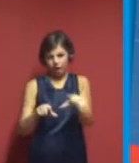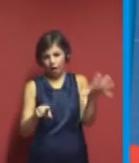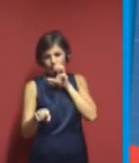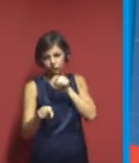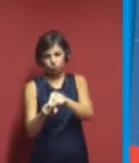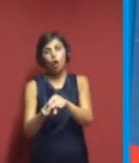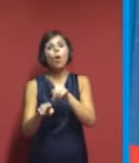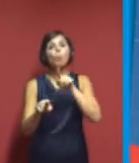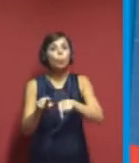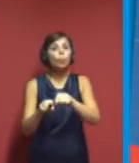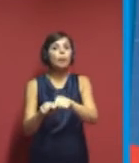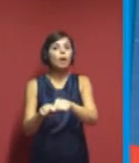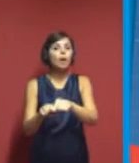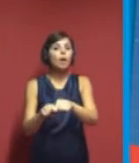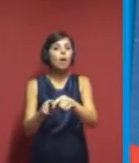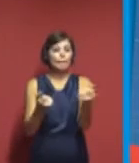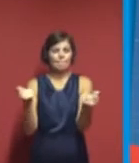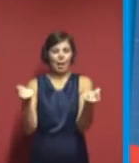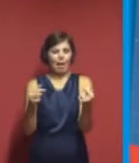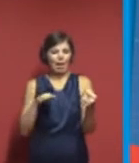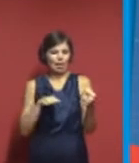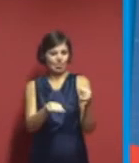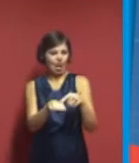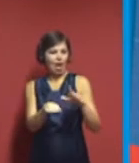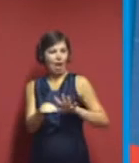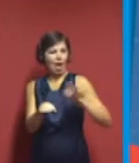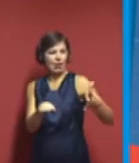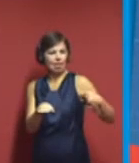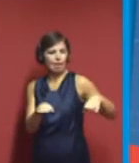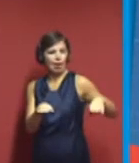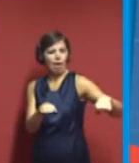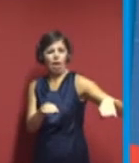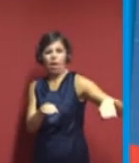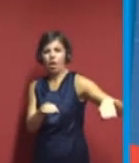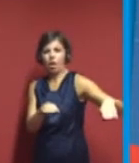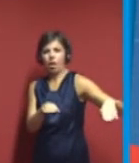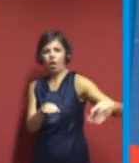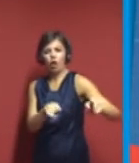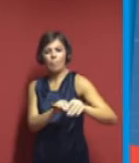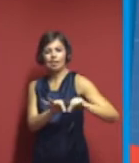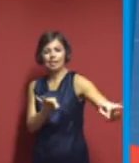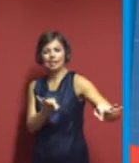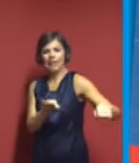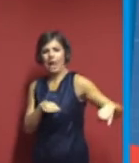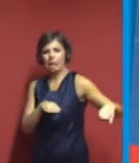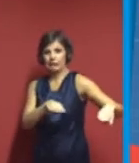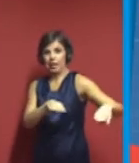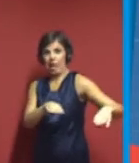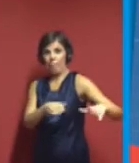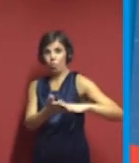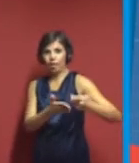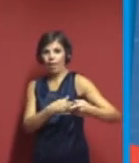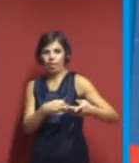how close are the car steering wheel in order to turn in the different direction in order to maintain in the center of the street. So this is the